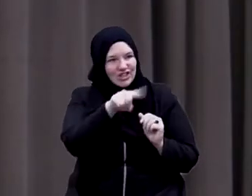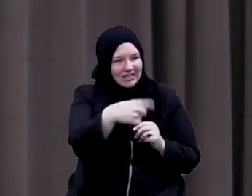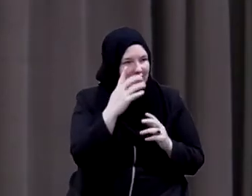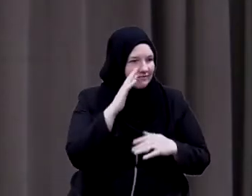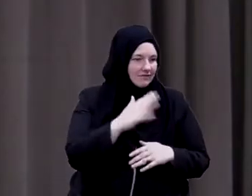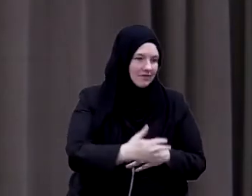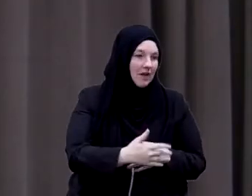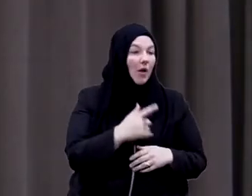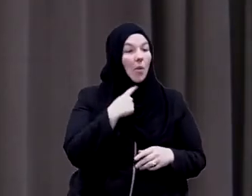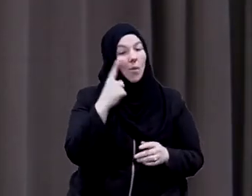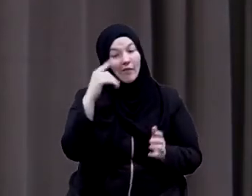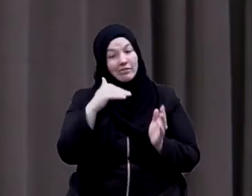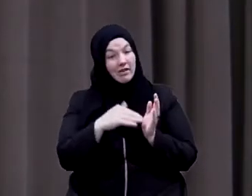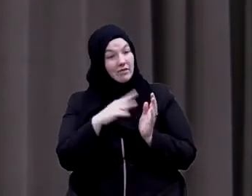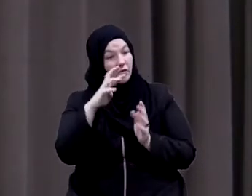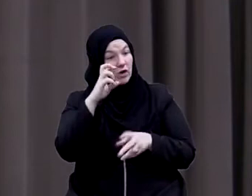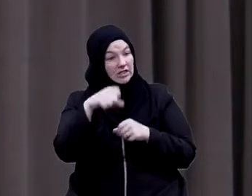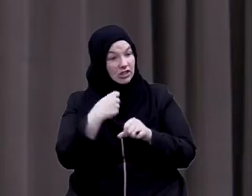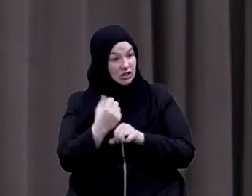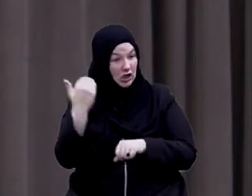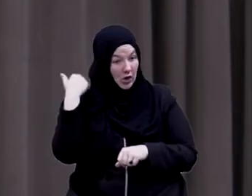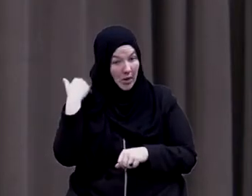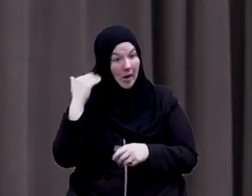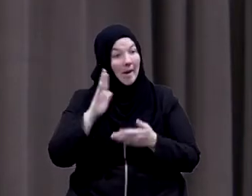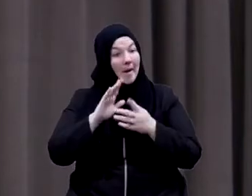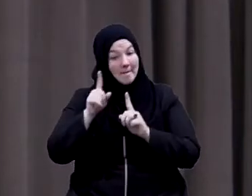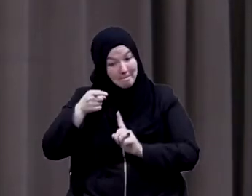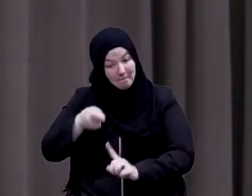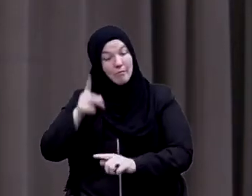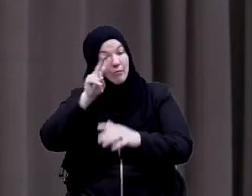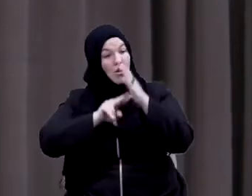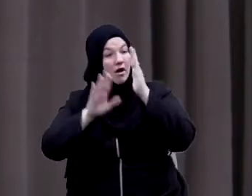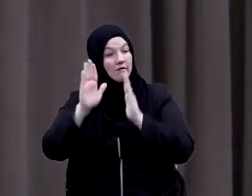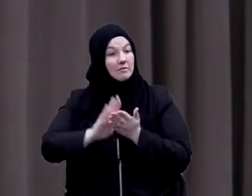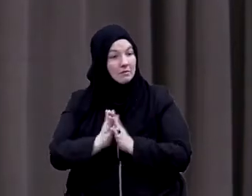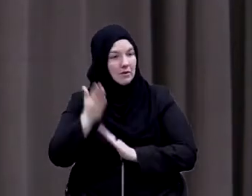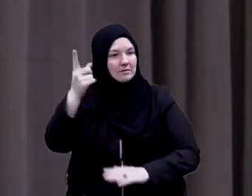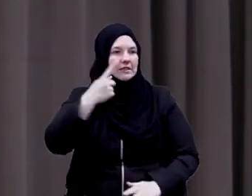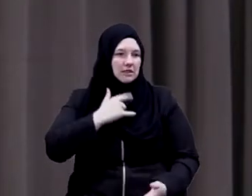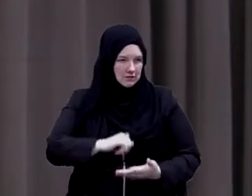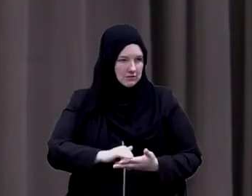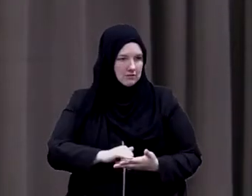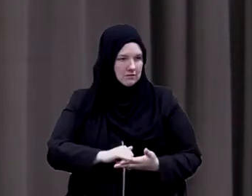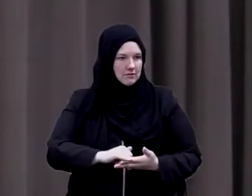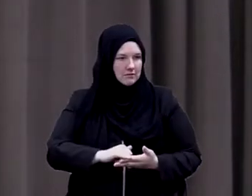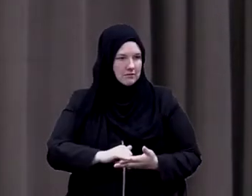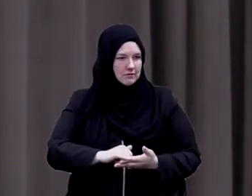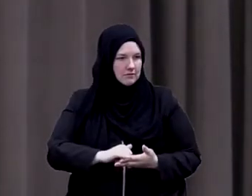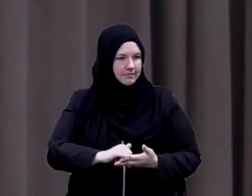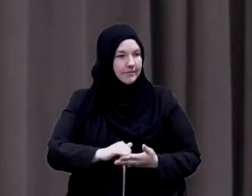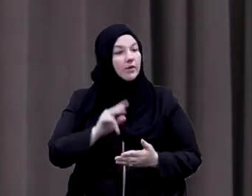more than 1400 years ago by the Prophet sallallahu alaihi wasallam. He said,